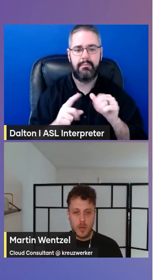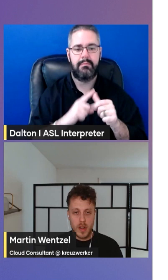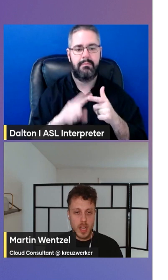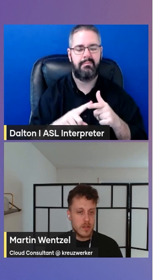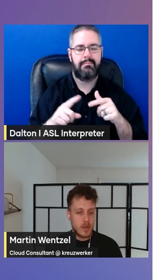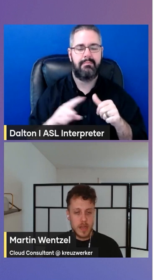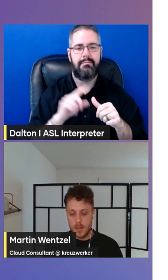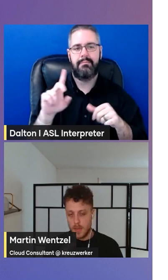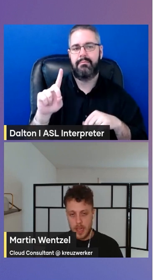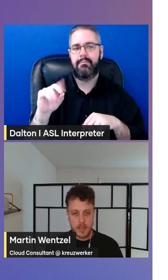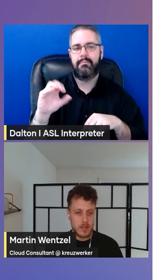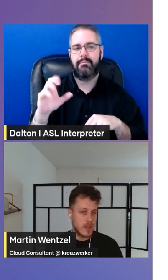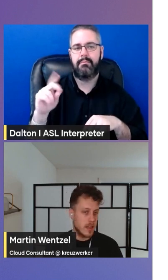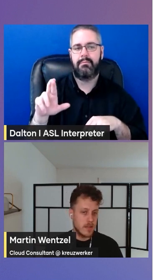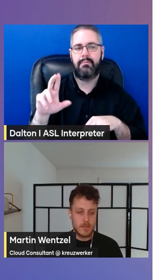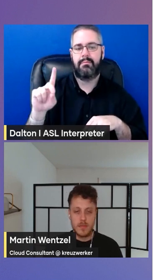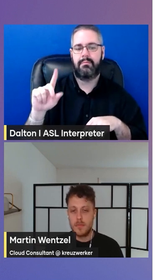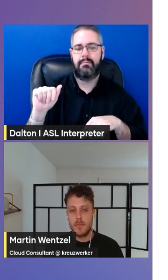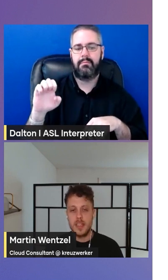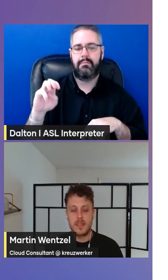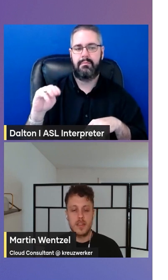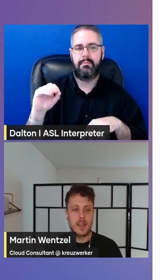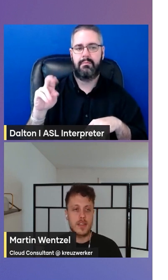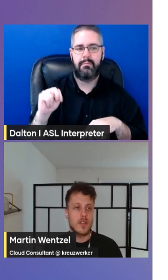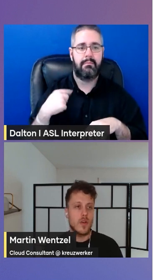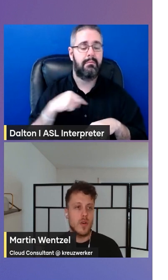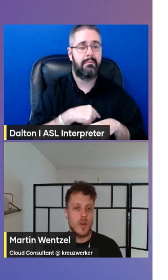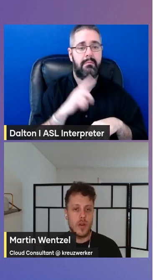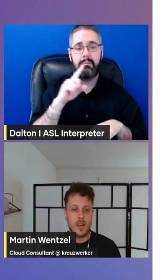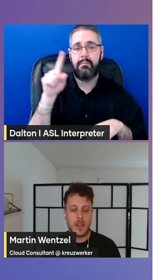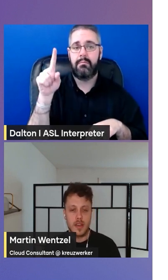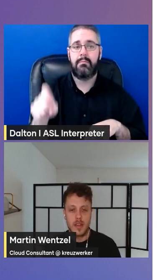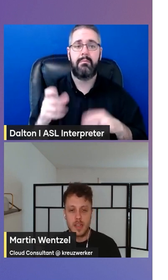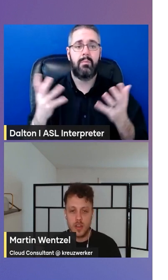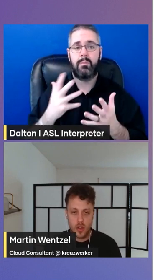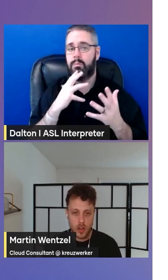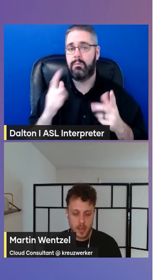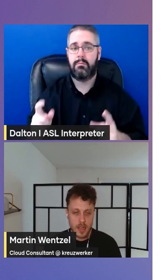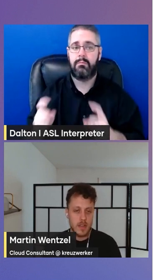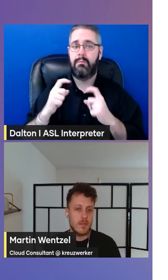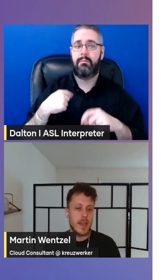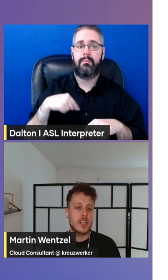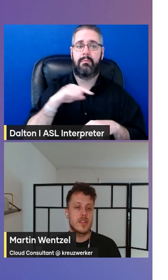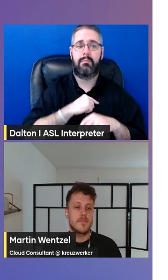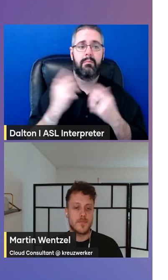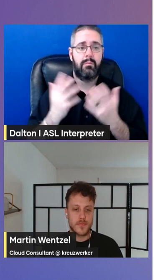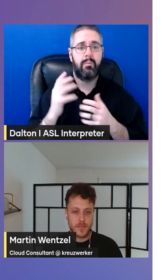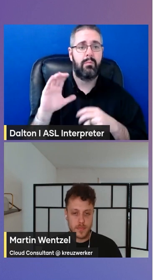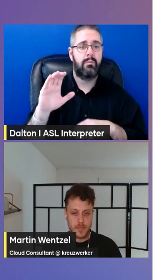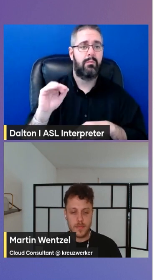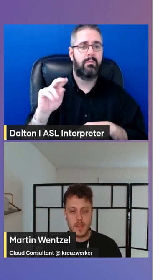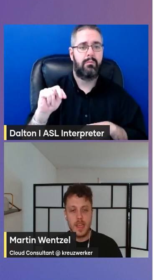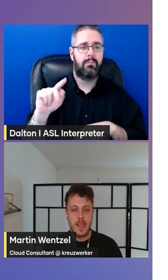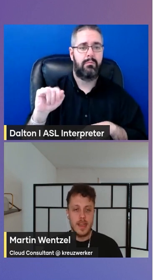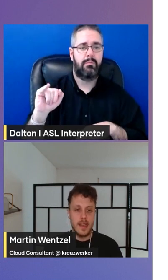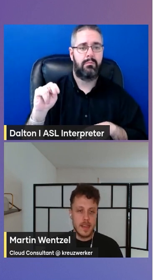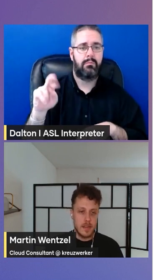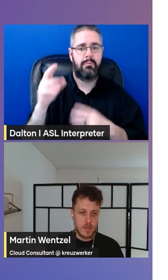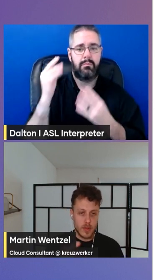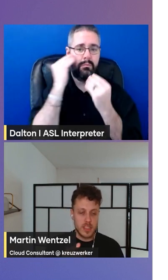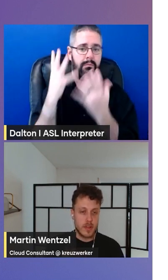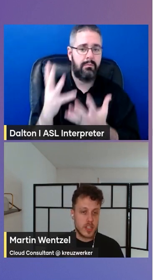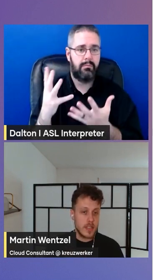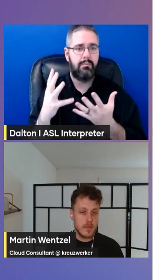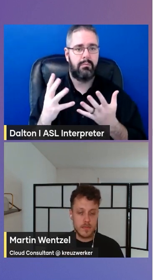daemon, whenever we ask, okay, please give us all the container information,